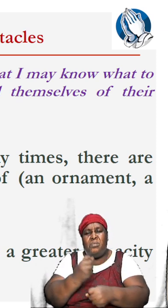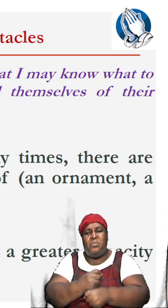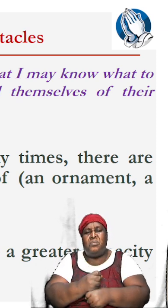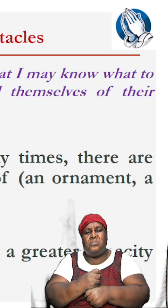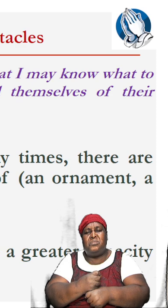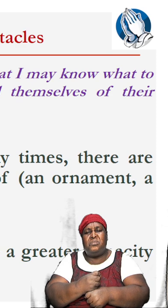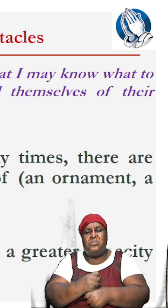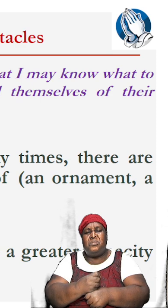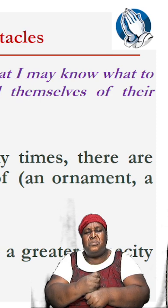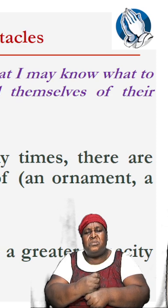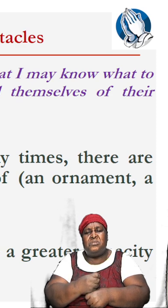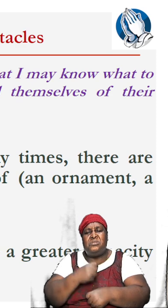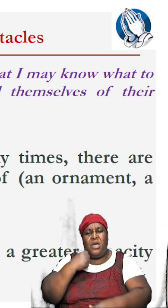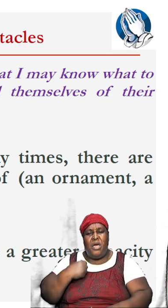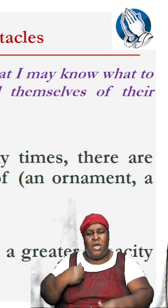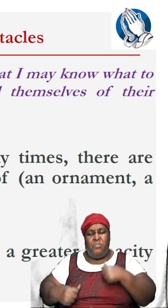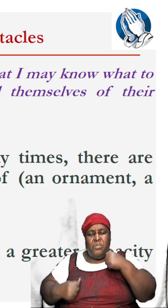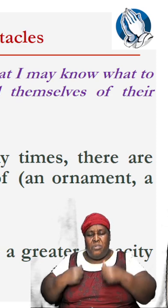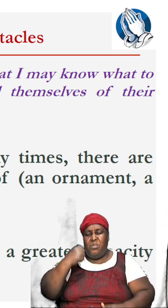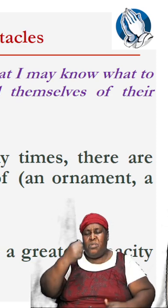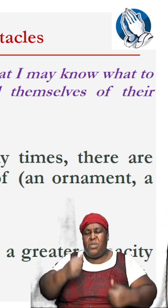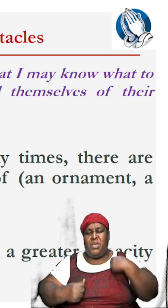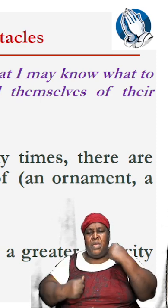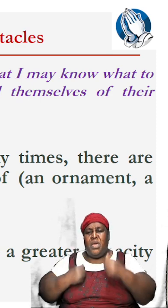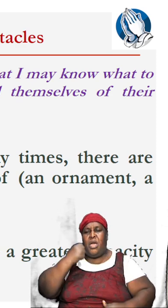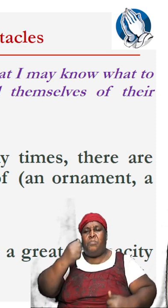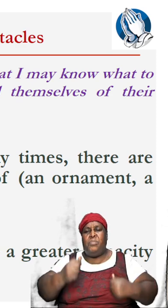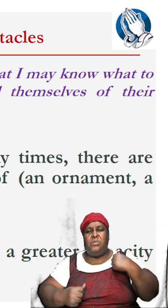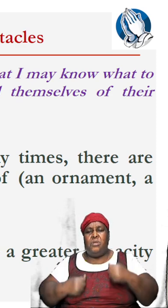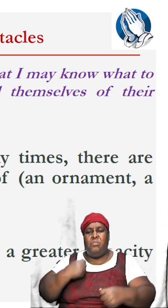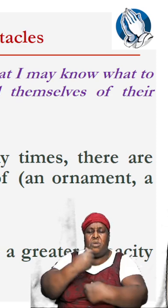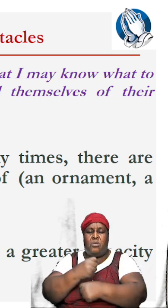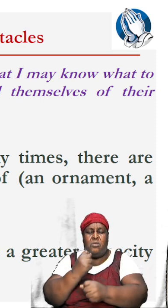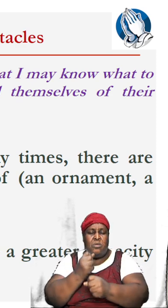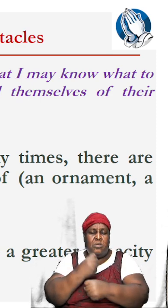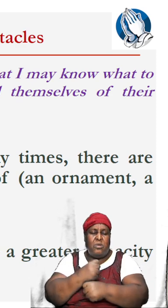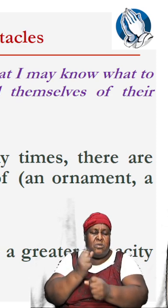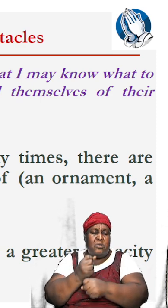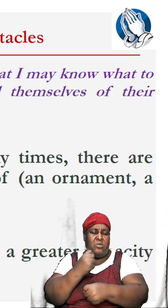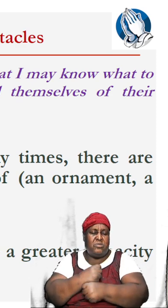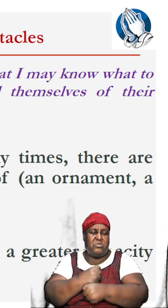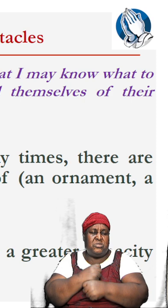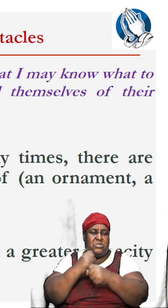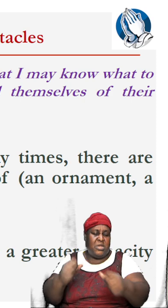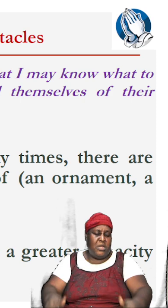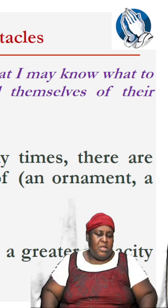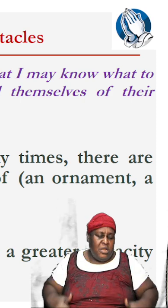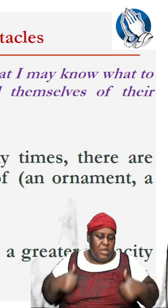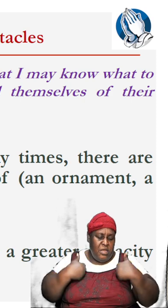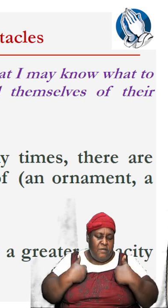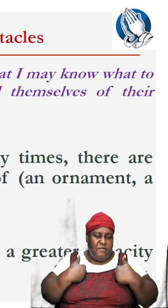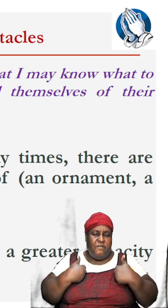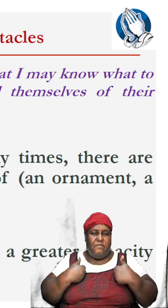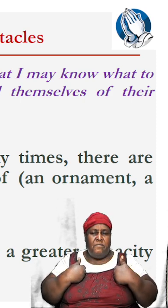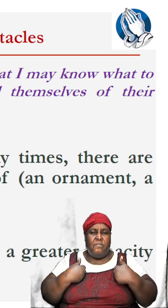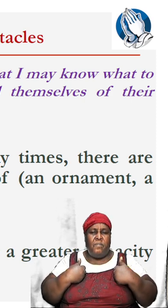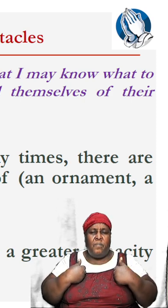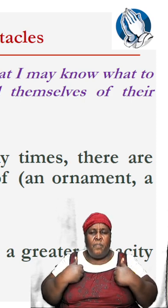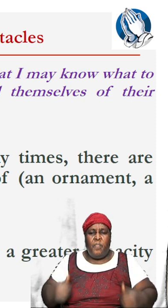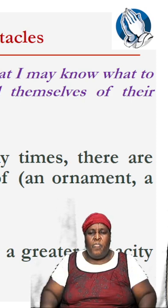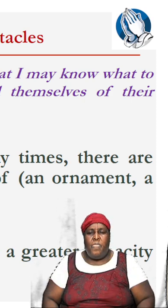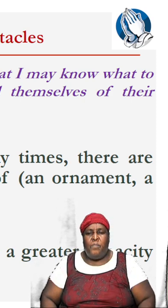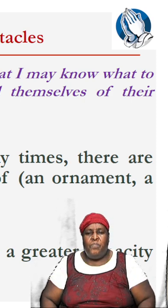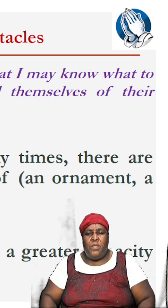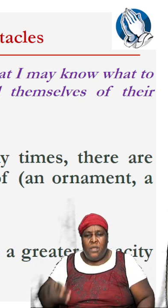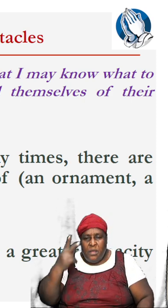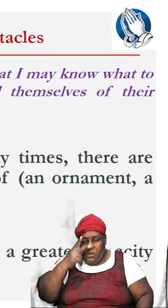and let us run with patience, praise God, the race that is set before us. Verse 7,